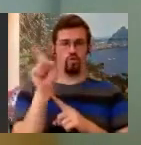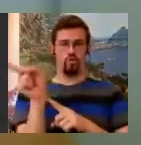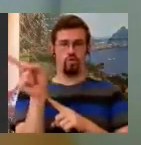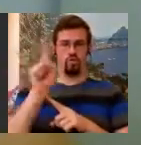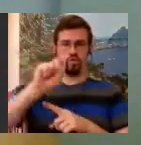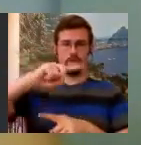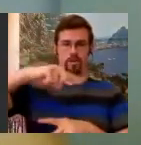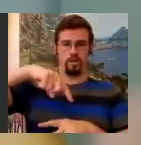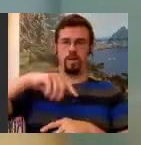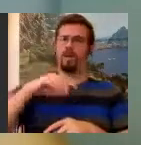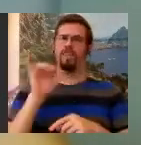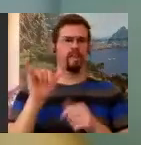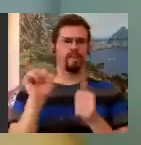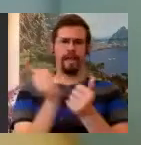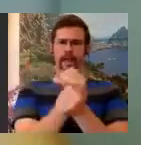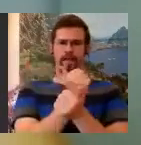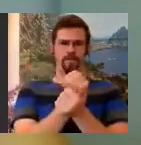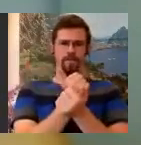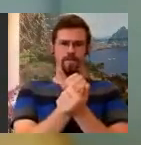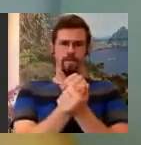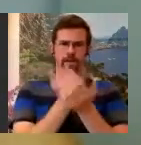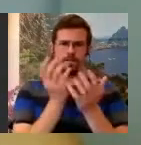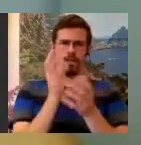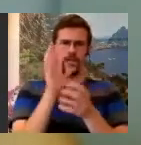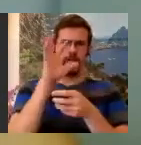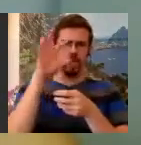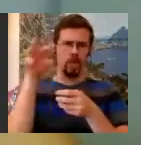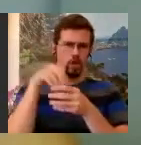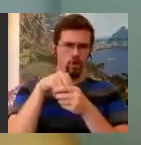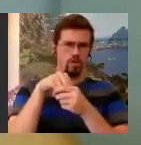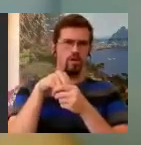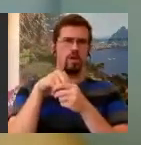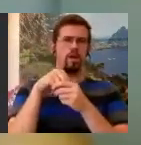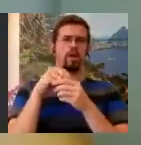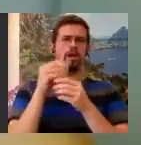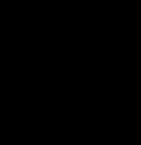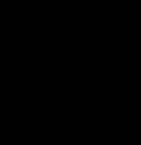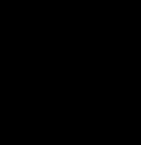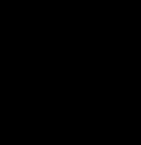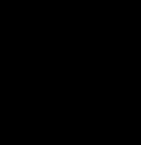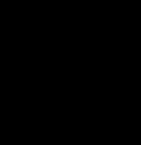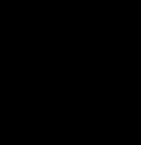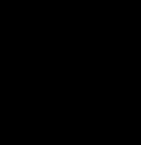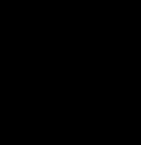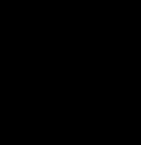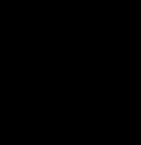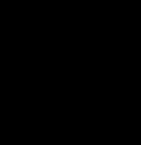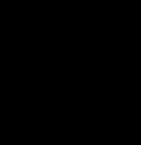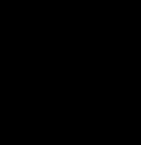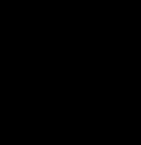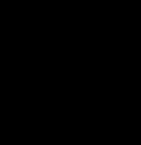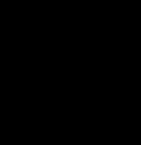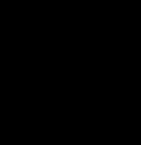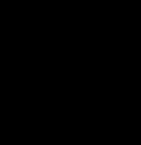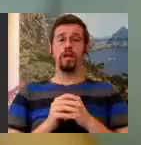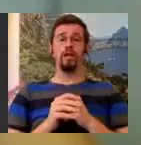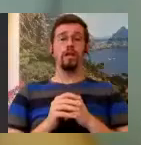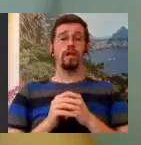that everything concerns hand configuration is there, and there is